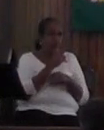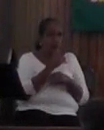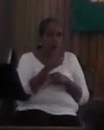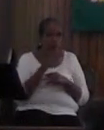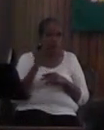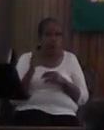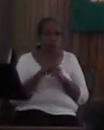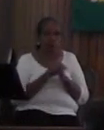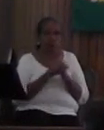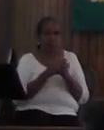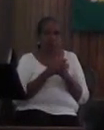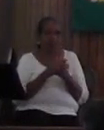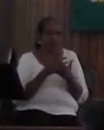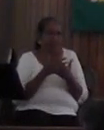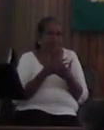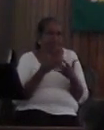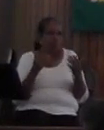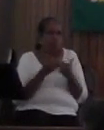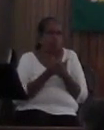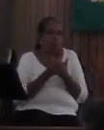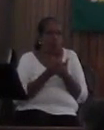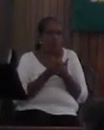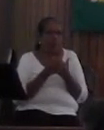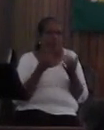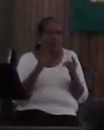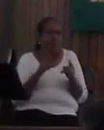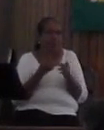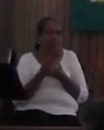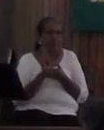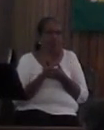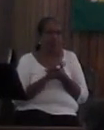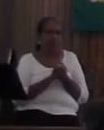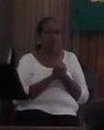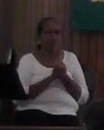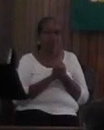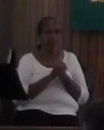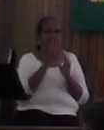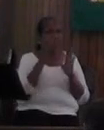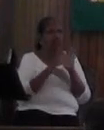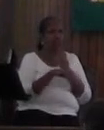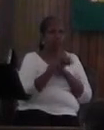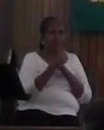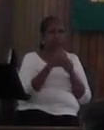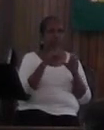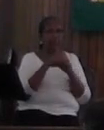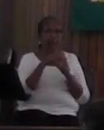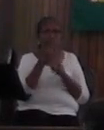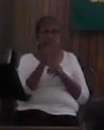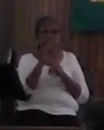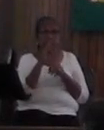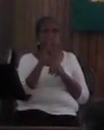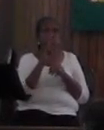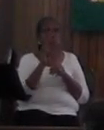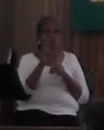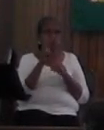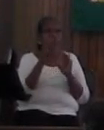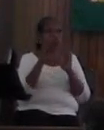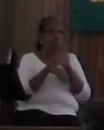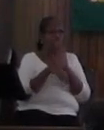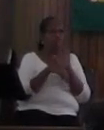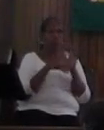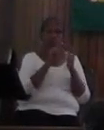on our minds. In chapter 10 of Hebrews, beginning in